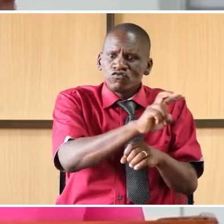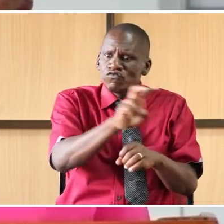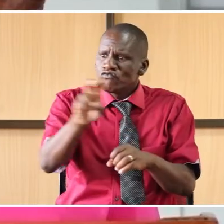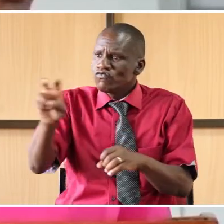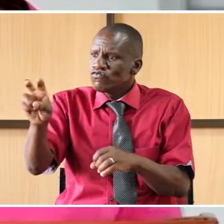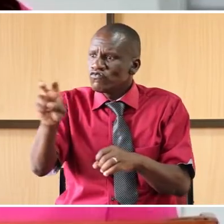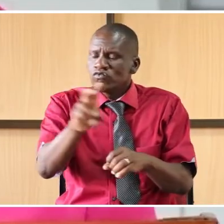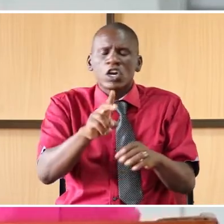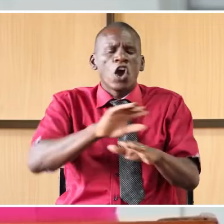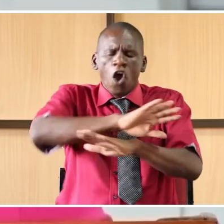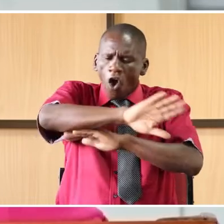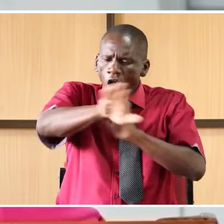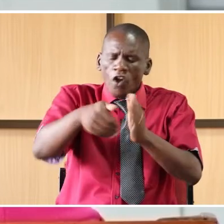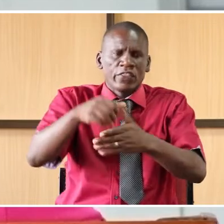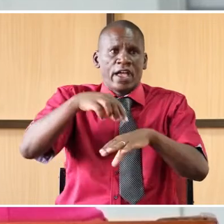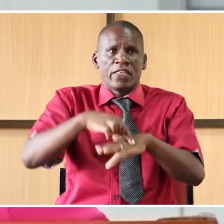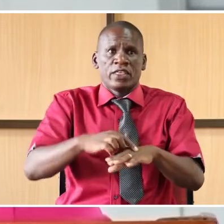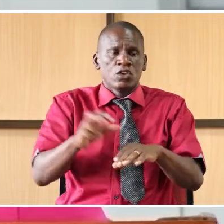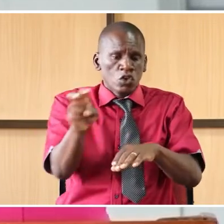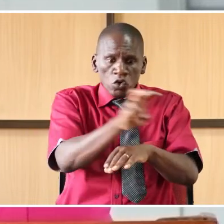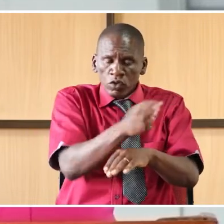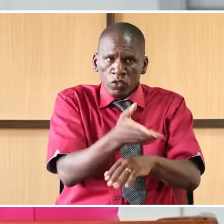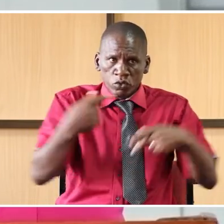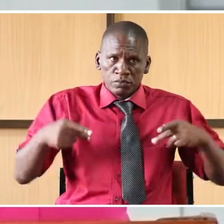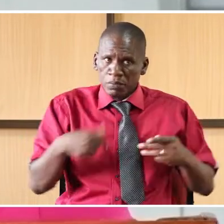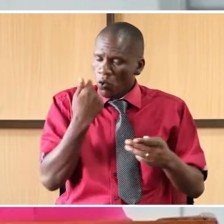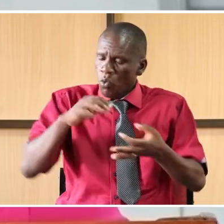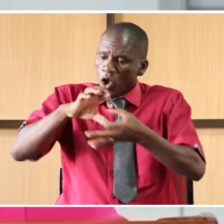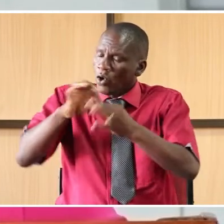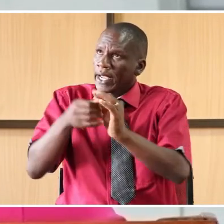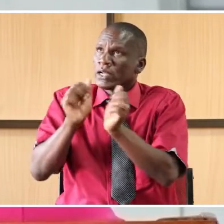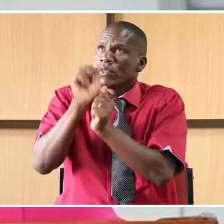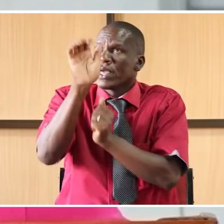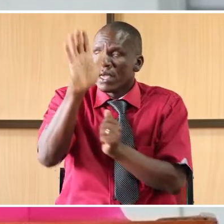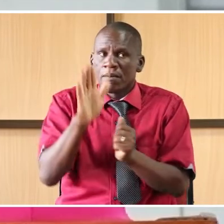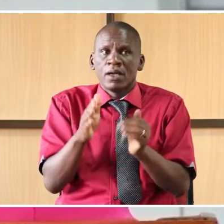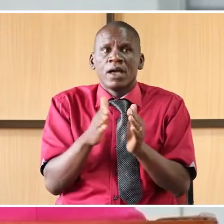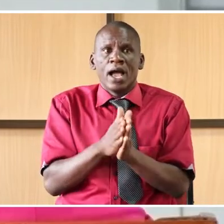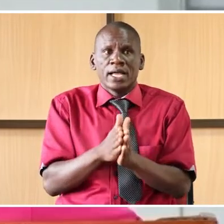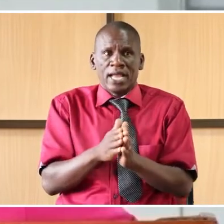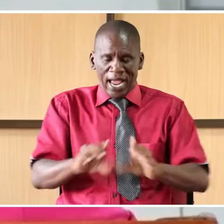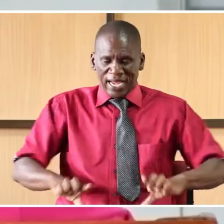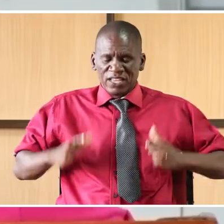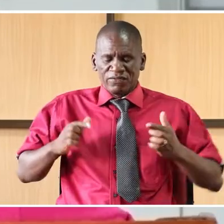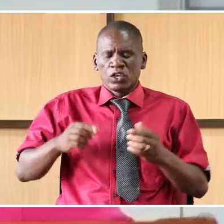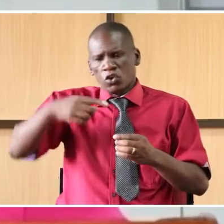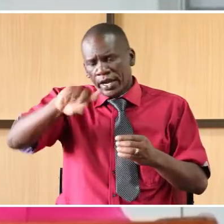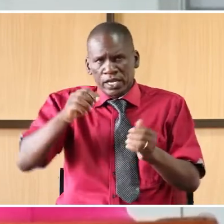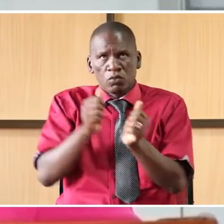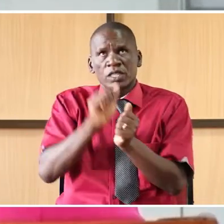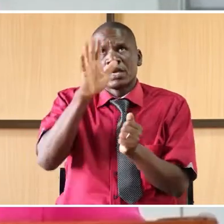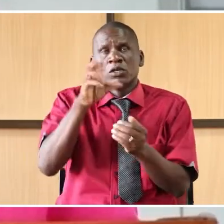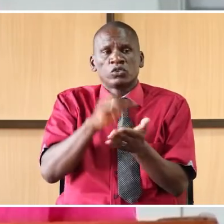to and fro the earth, looking for those people who have connected with Him and are living right with